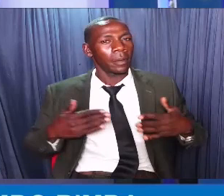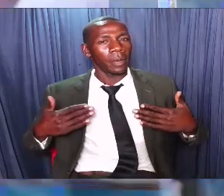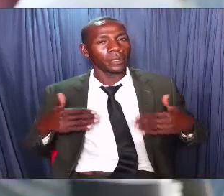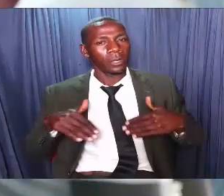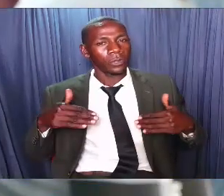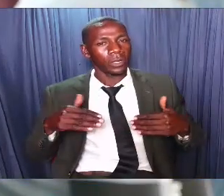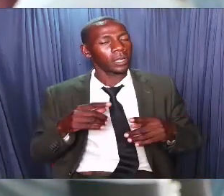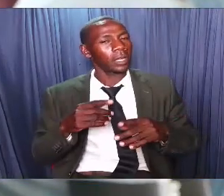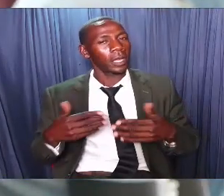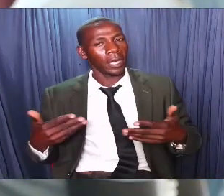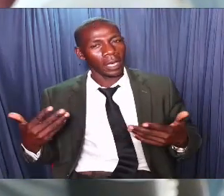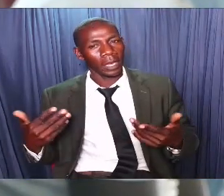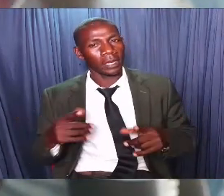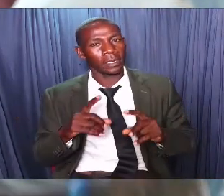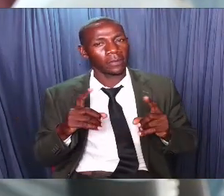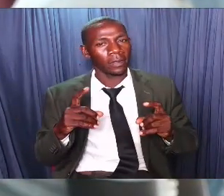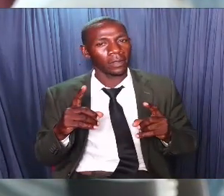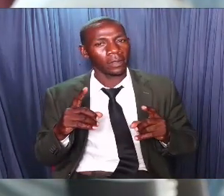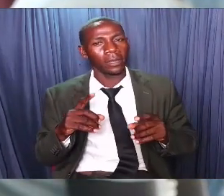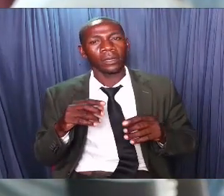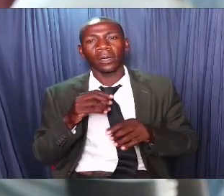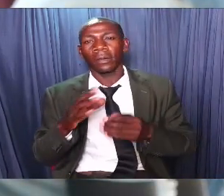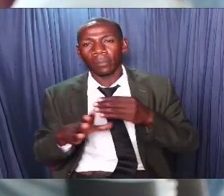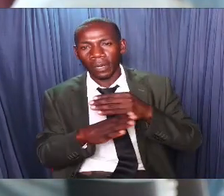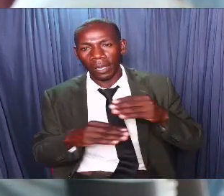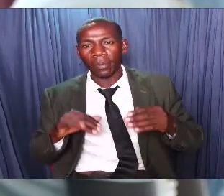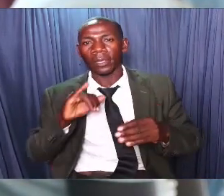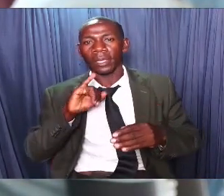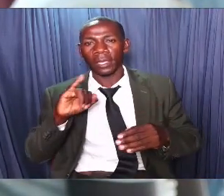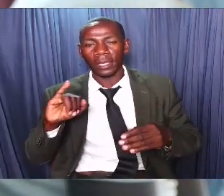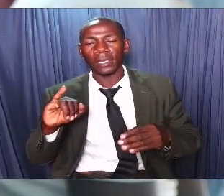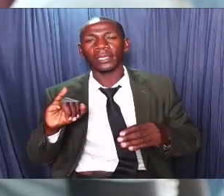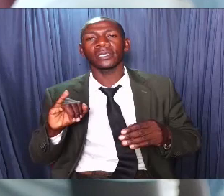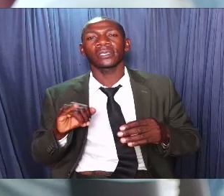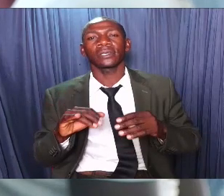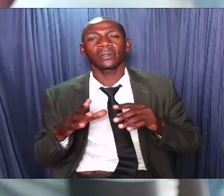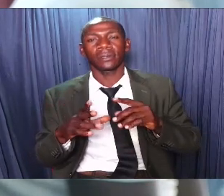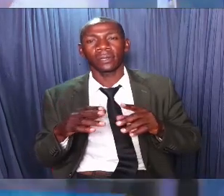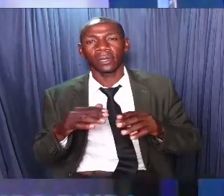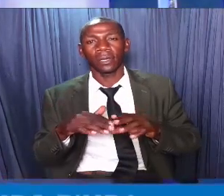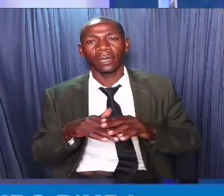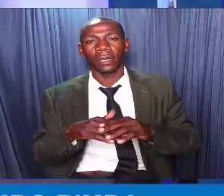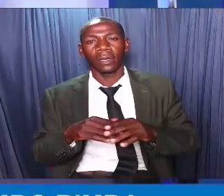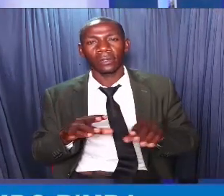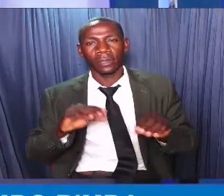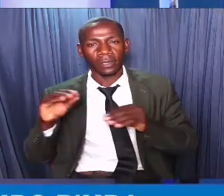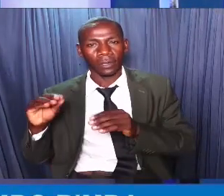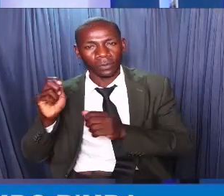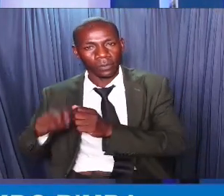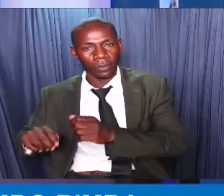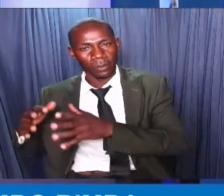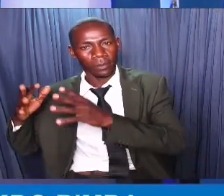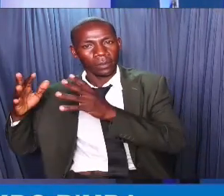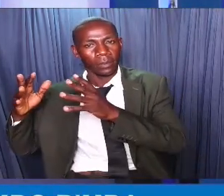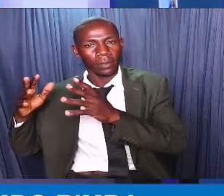dhambi aina yoyote. Because one committing any kind of sin. Umeiba, umetukana ni dhambi iko nje ya mwili. You've stolen sin out of your body. Itakupeleka jehanamu. It will take you to